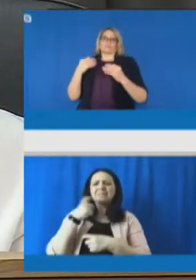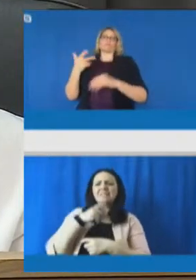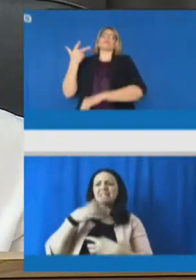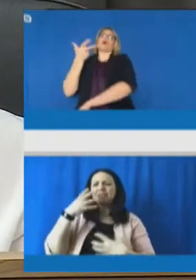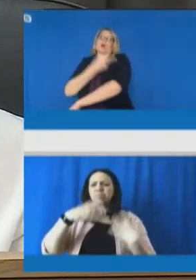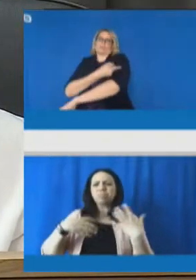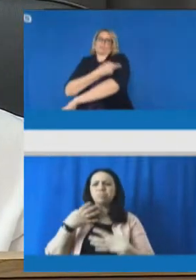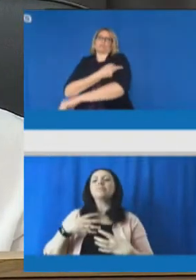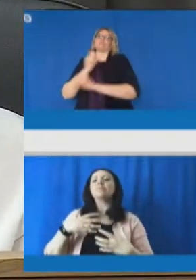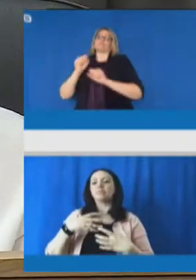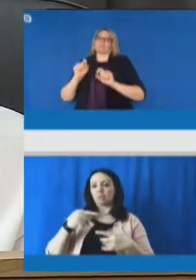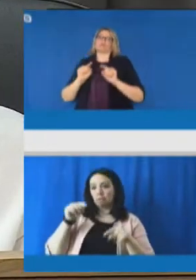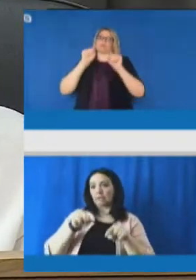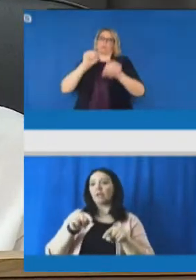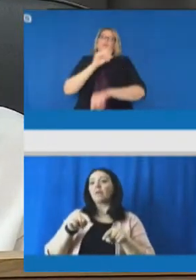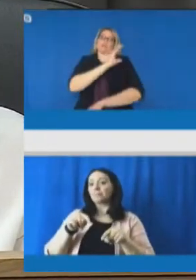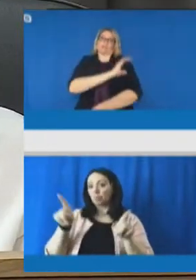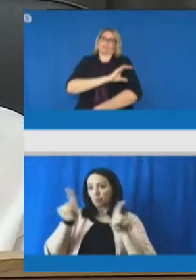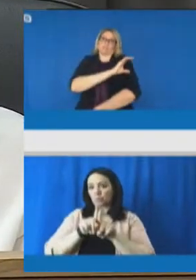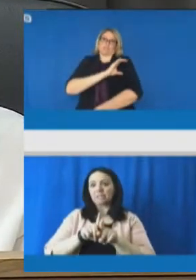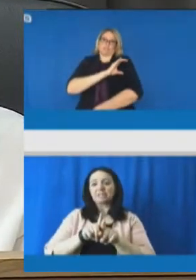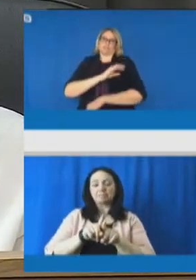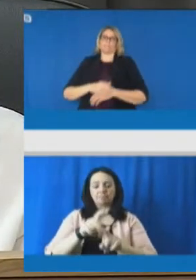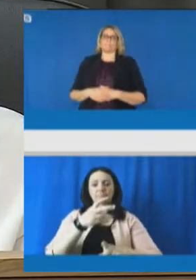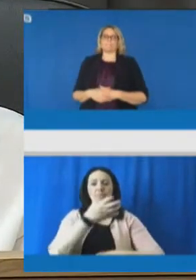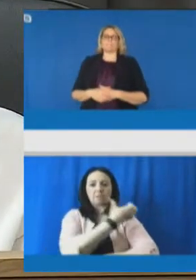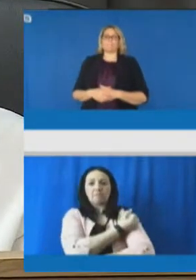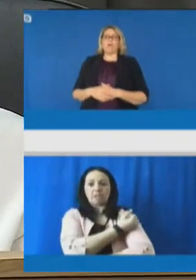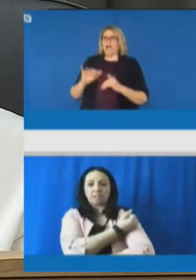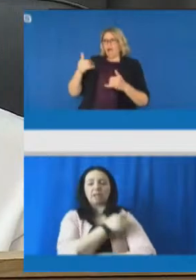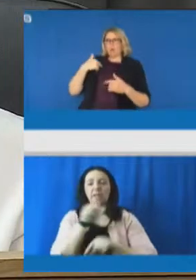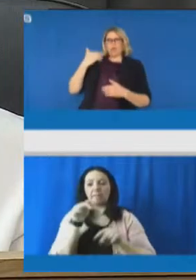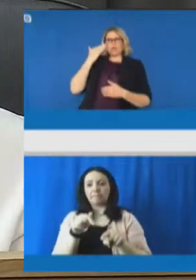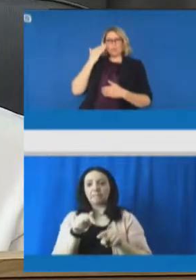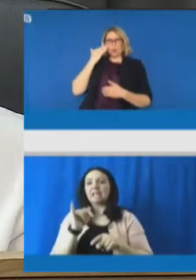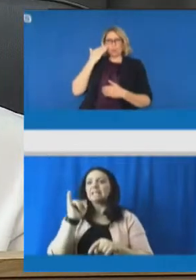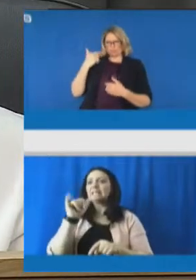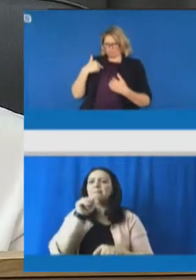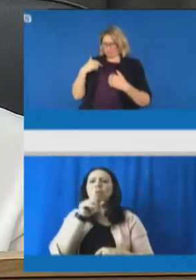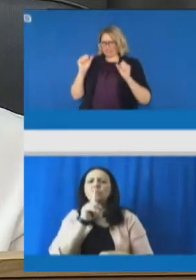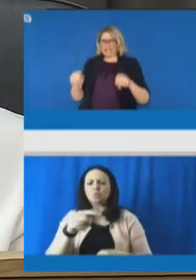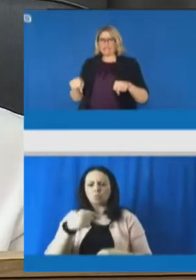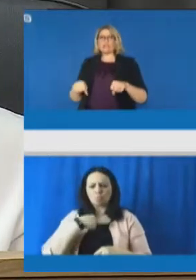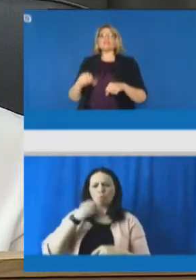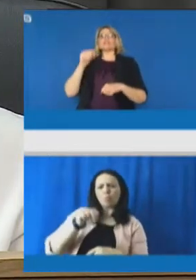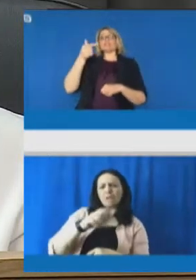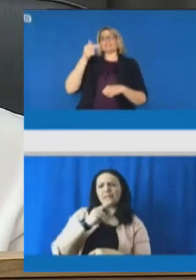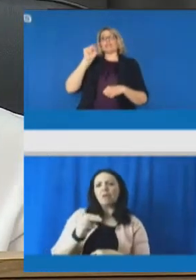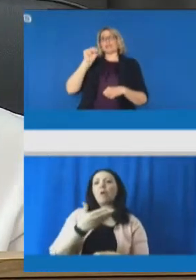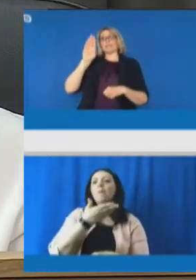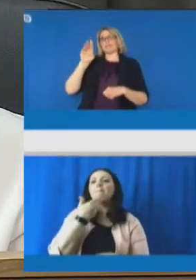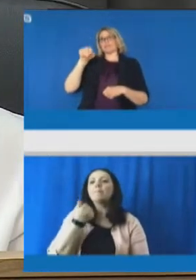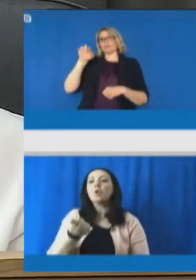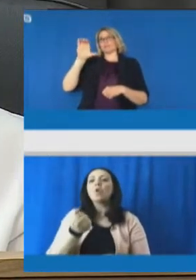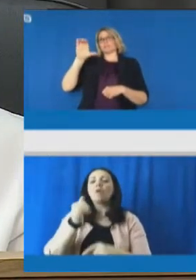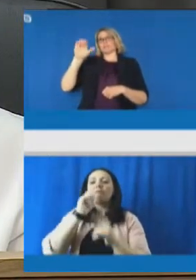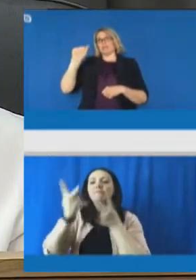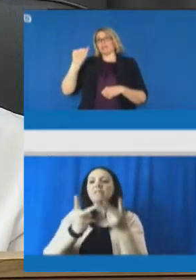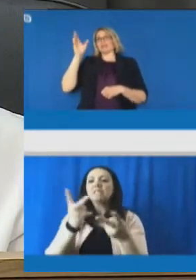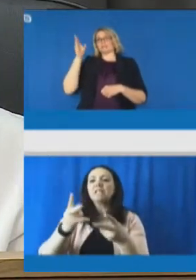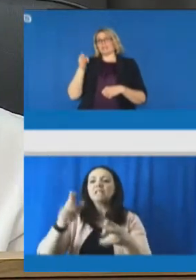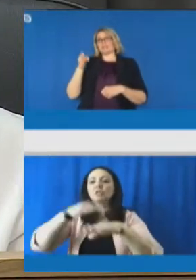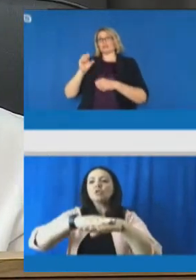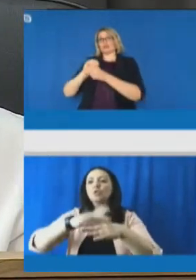appointment. An announcement will be made when other priority groups and age groups are eligible to receive the vaccine based